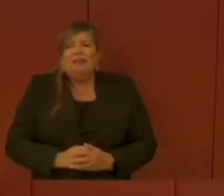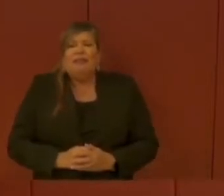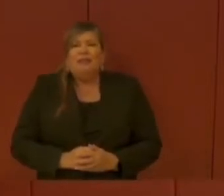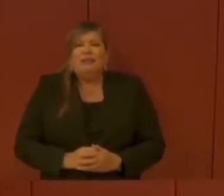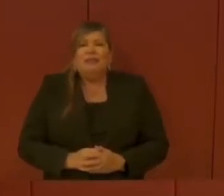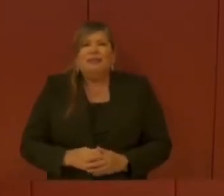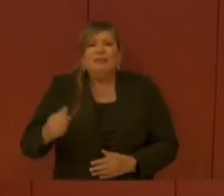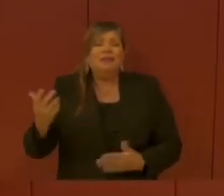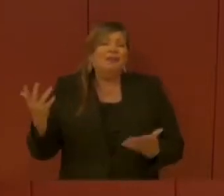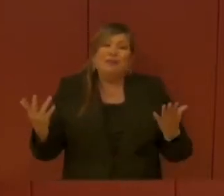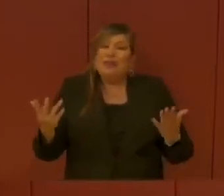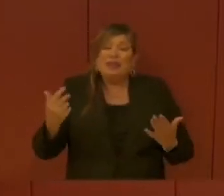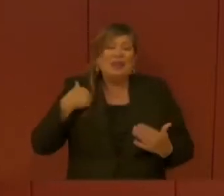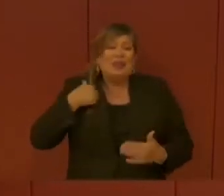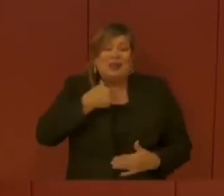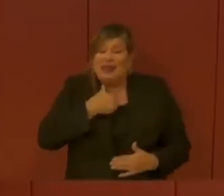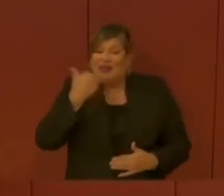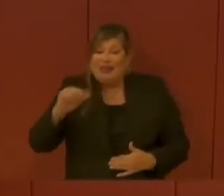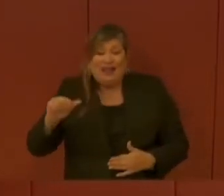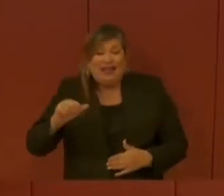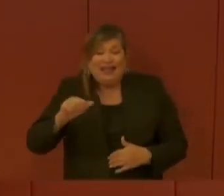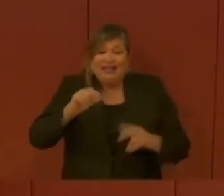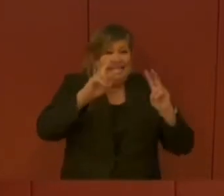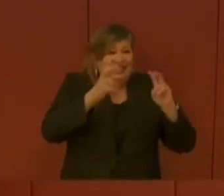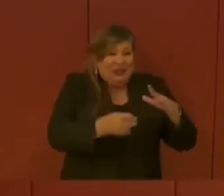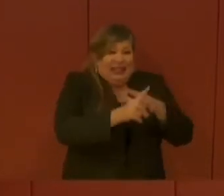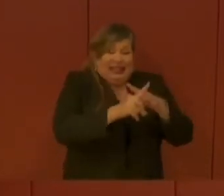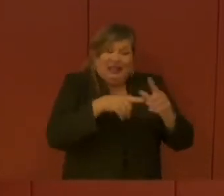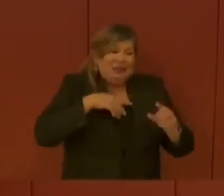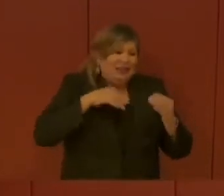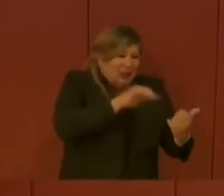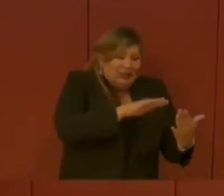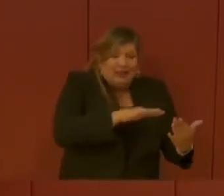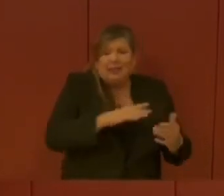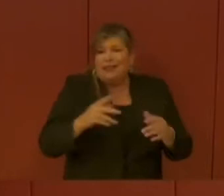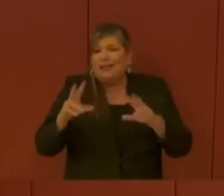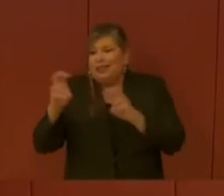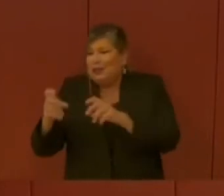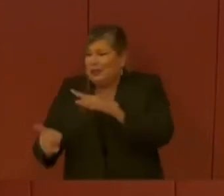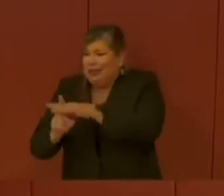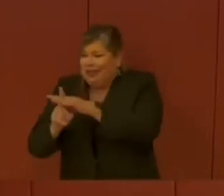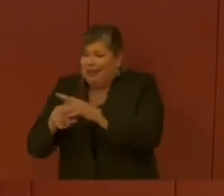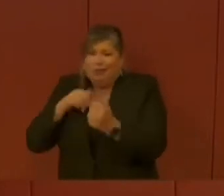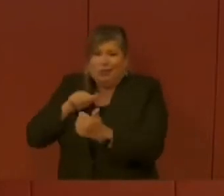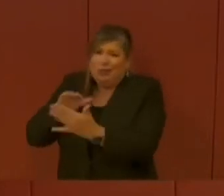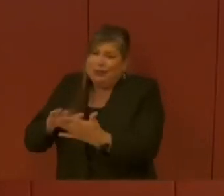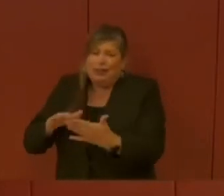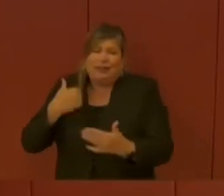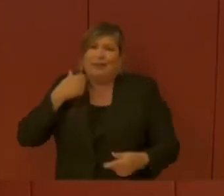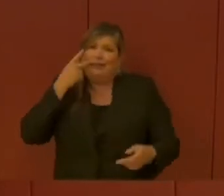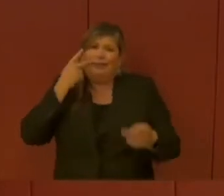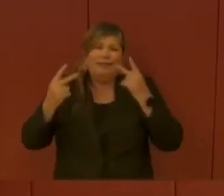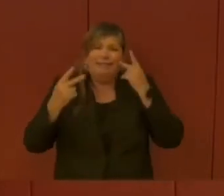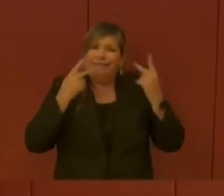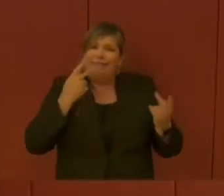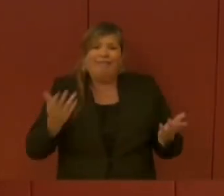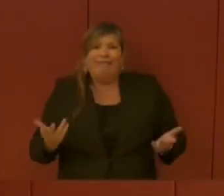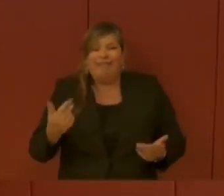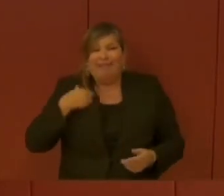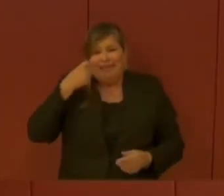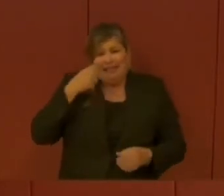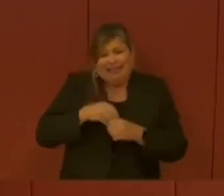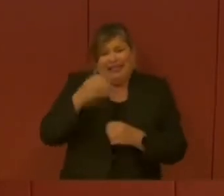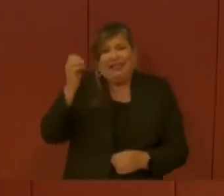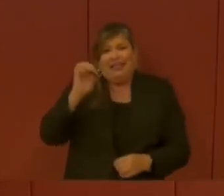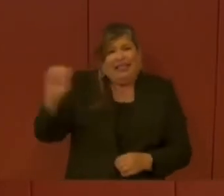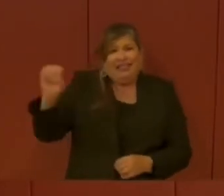It's whack-a-mole every single day. We've had issues specific to, and I've seen this firsthand. I was down in East LA the